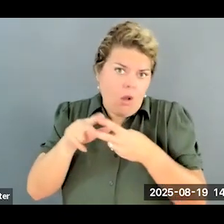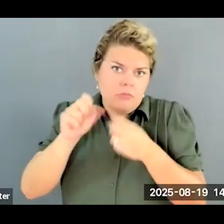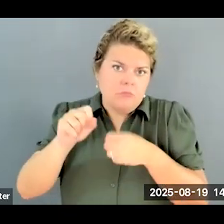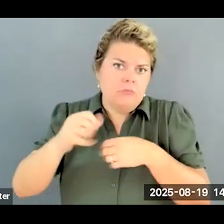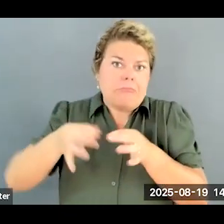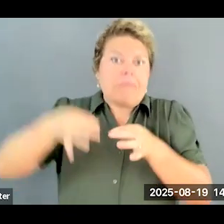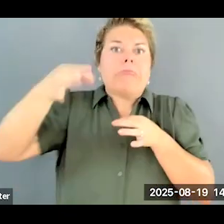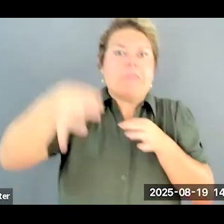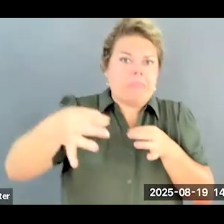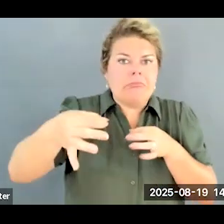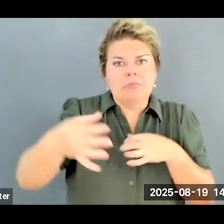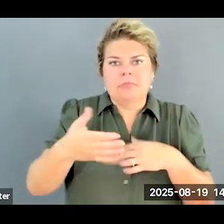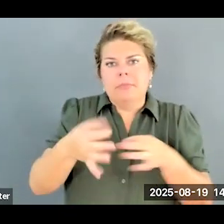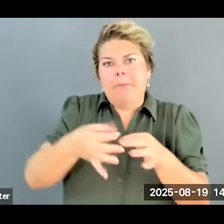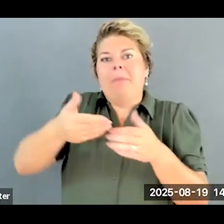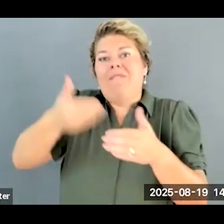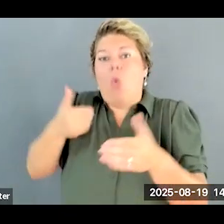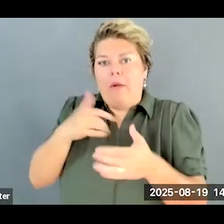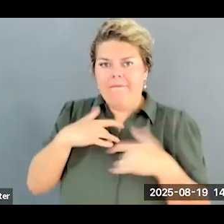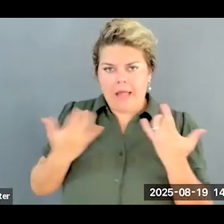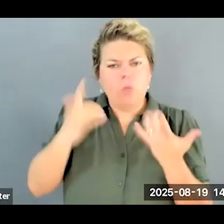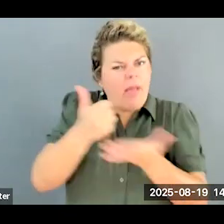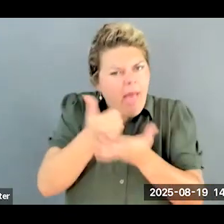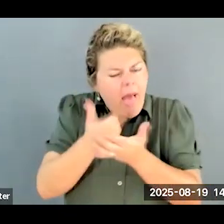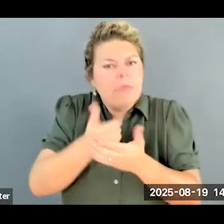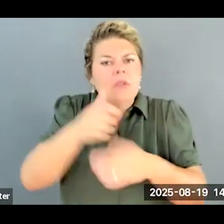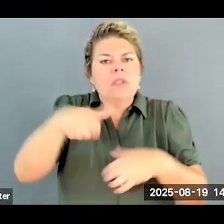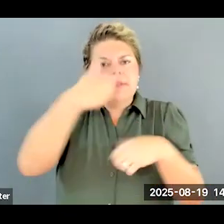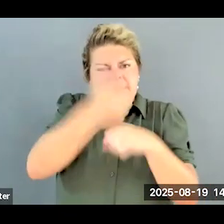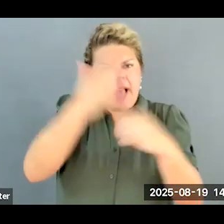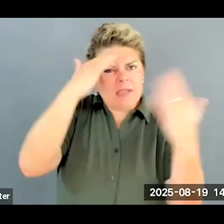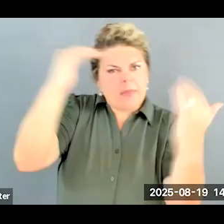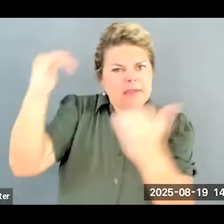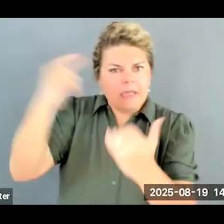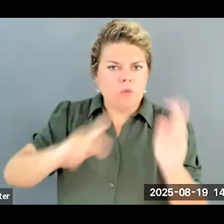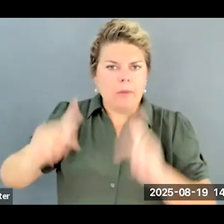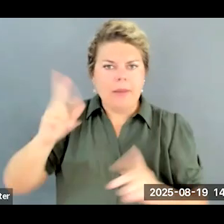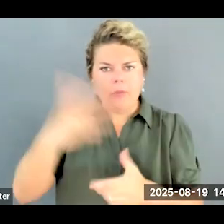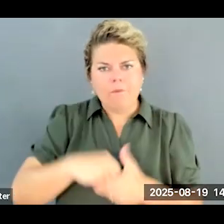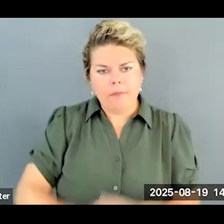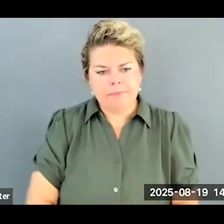interpreter. This helps create expectations and planning for all parties involved.